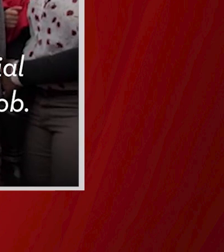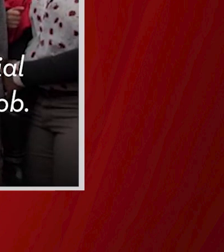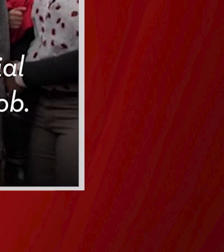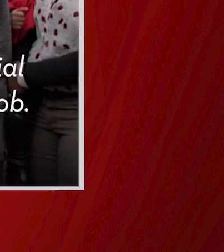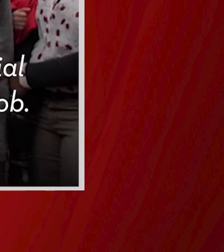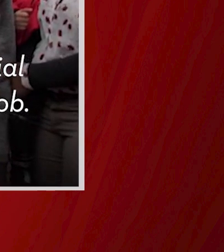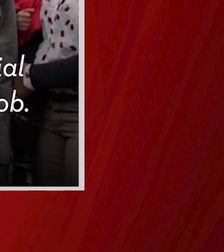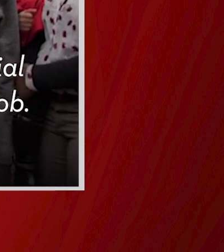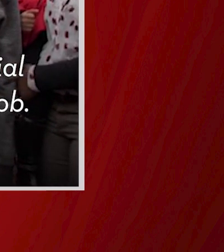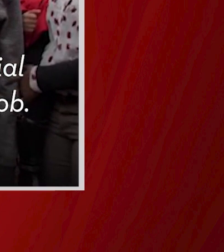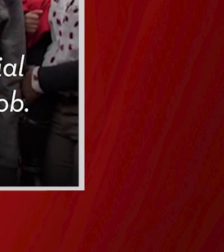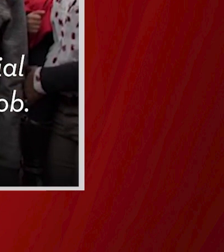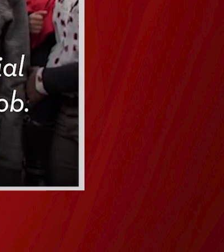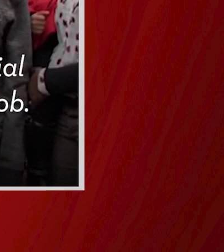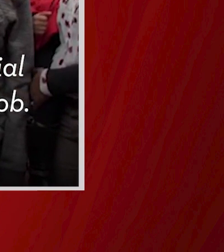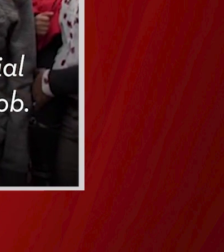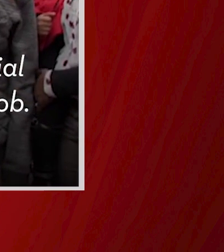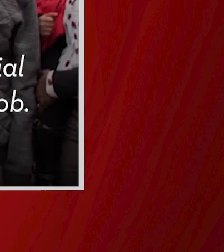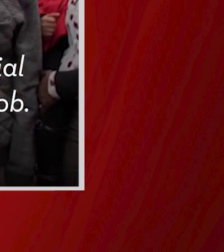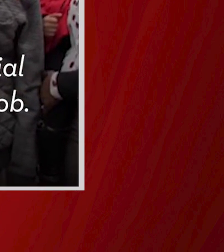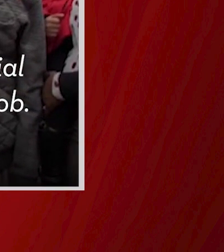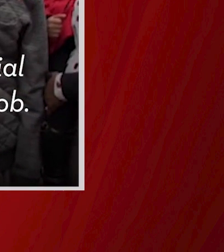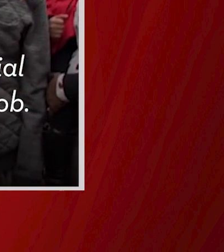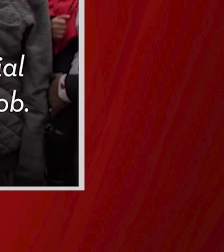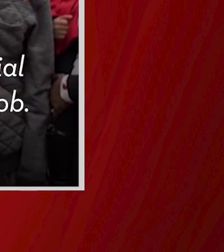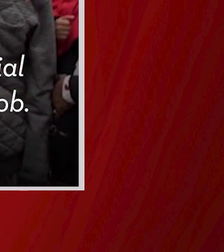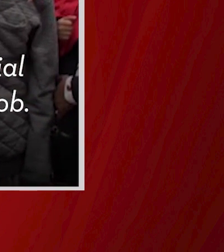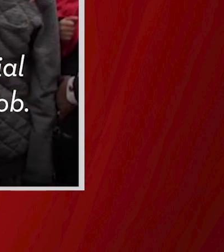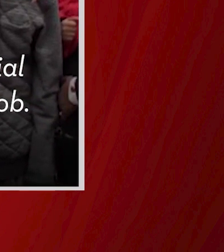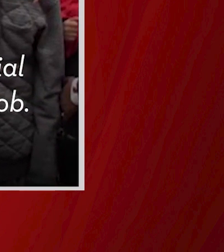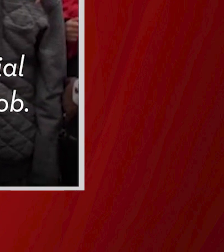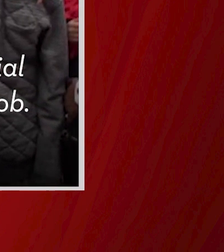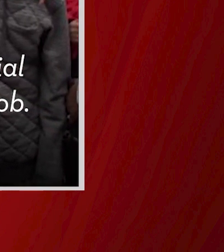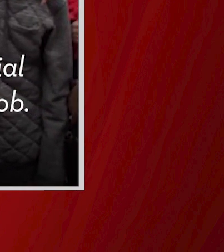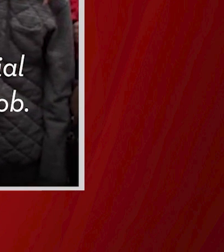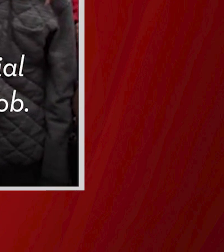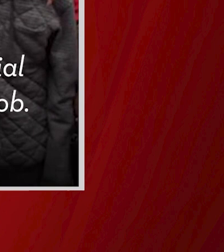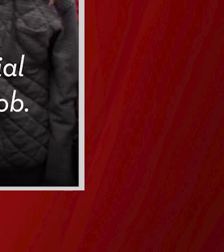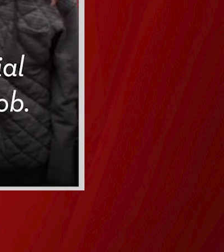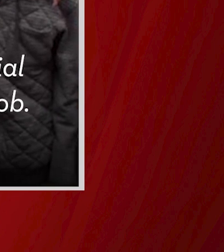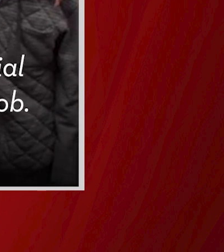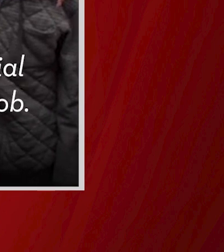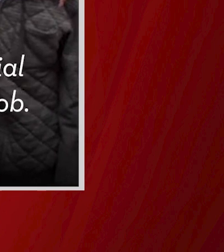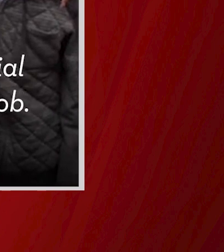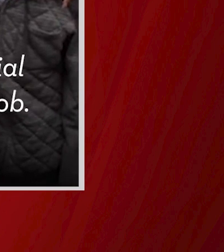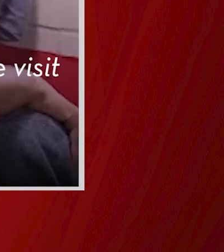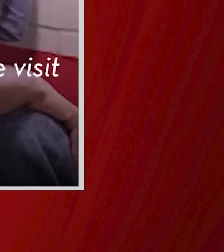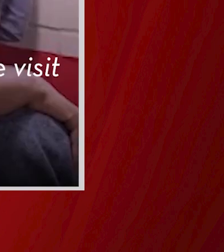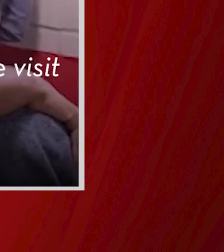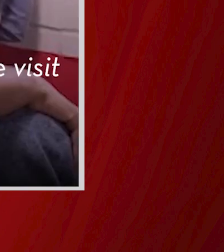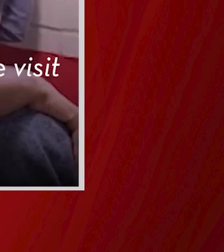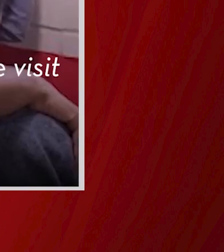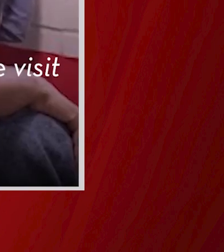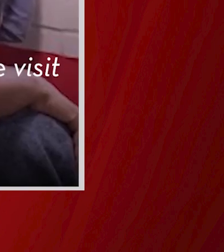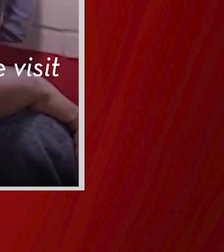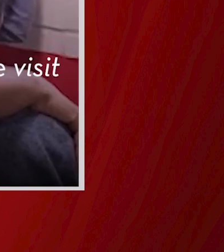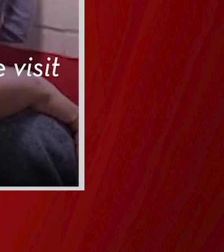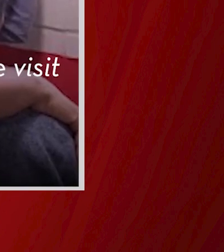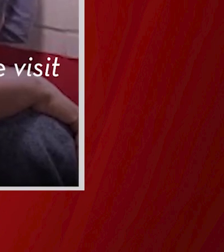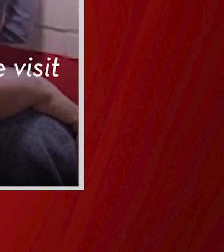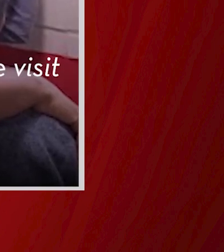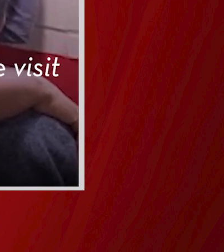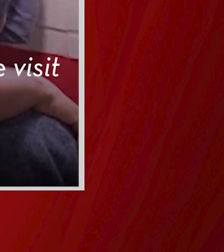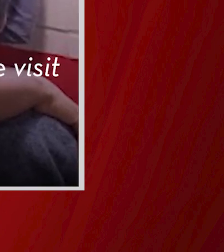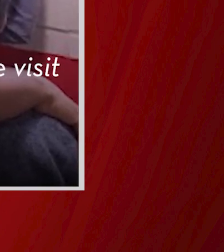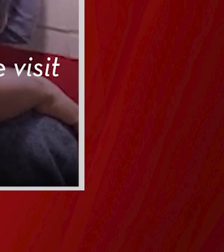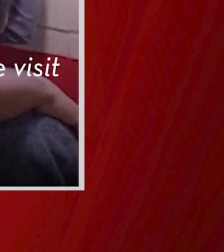essential health care, essential food or supplies, or to go to your essential job. Thank you,